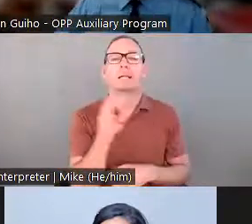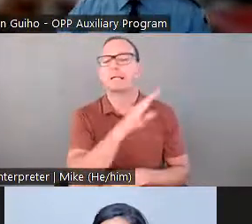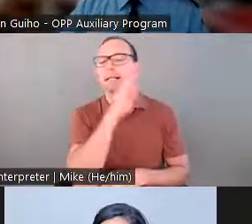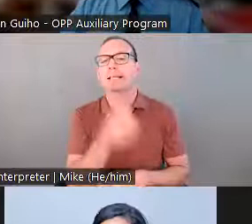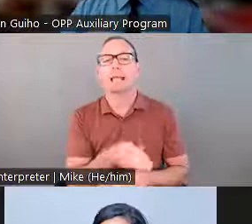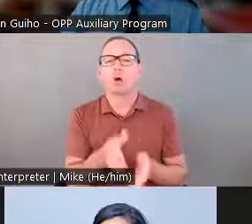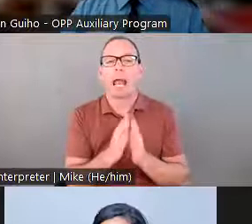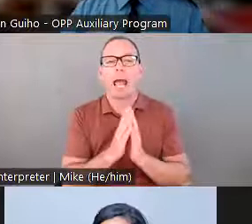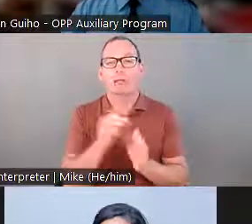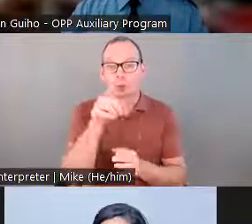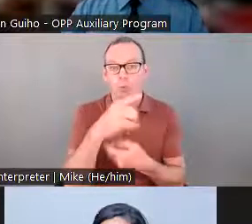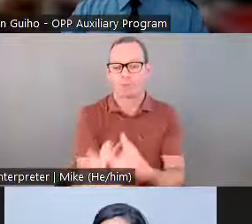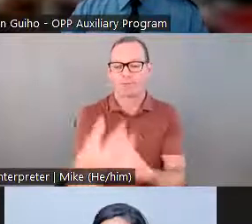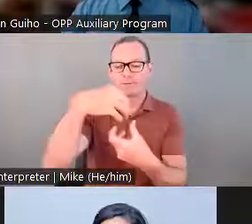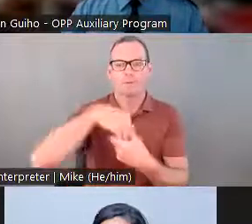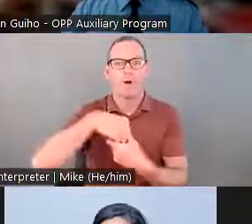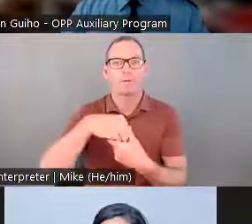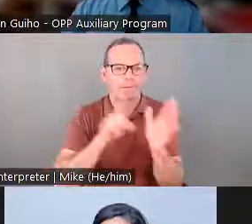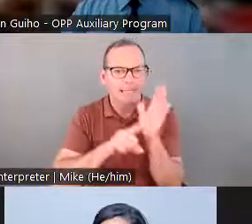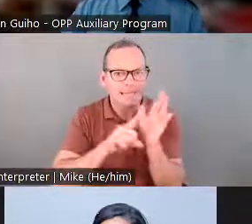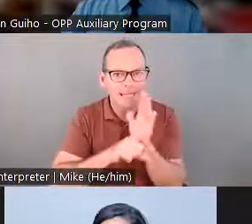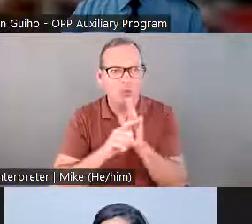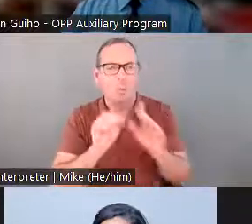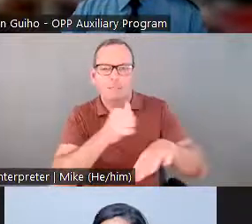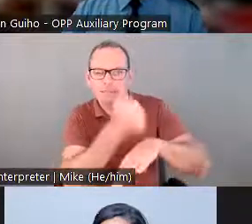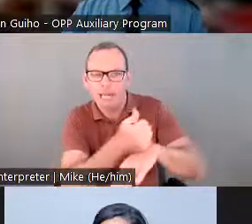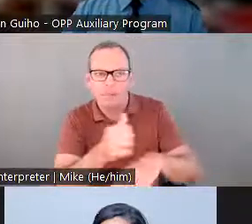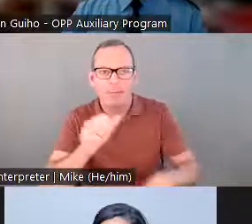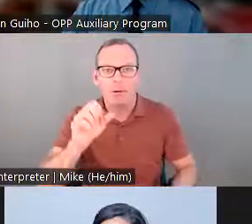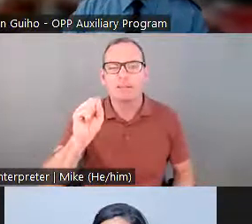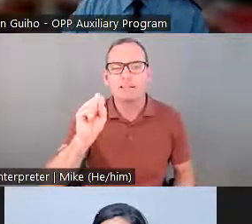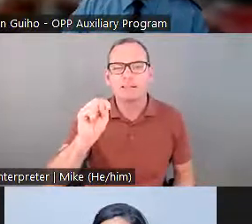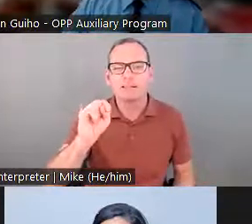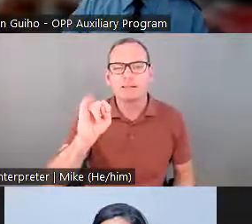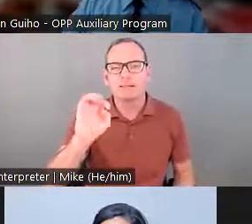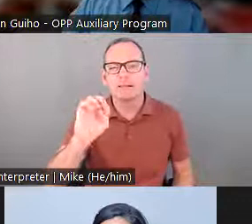sting operation with them or participate in the investigation. It just doesn't happen.